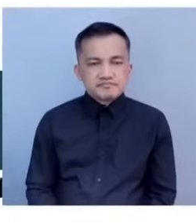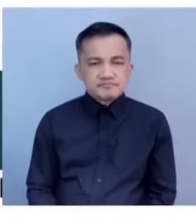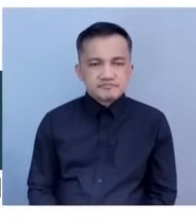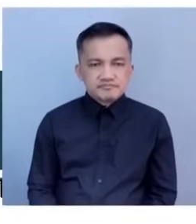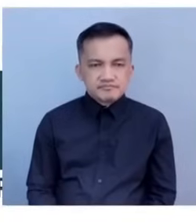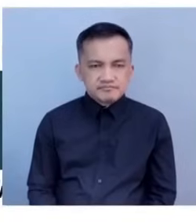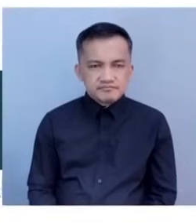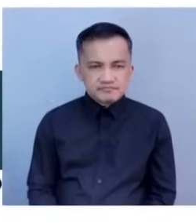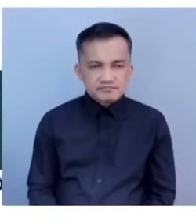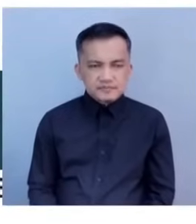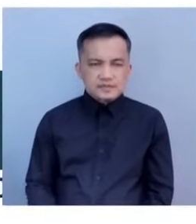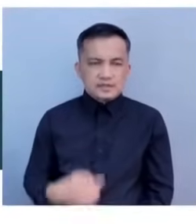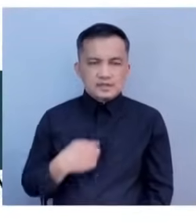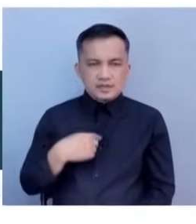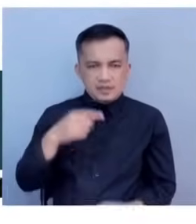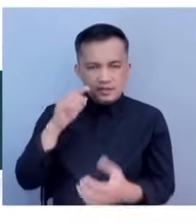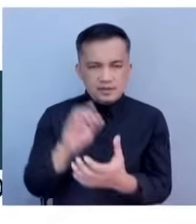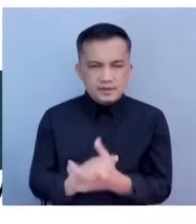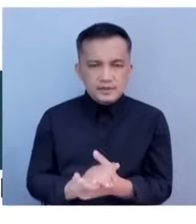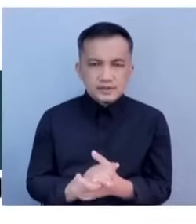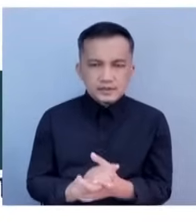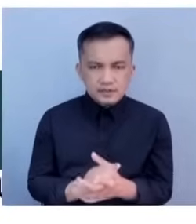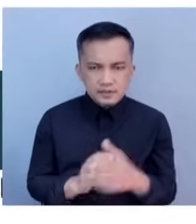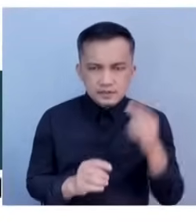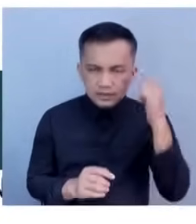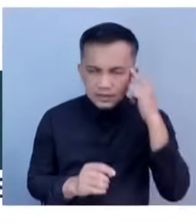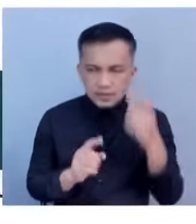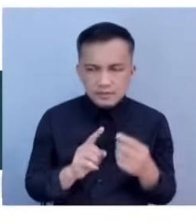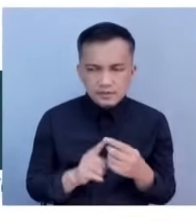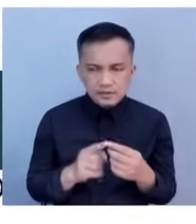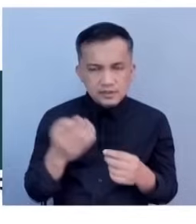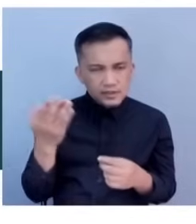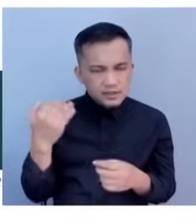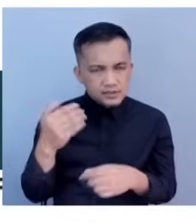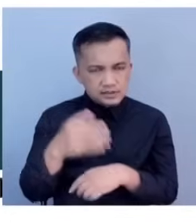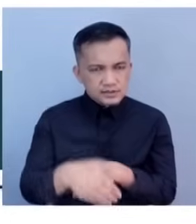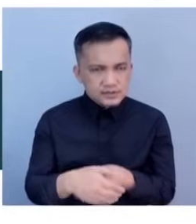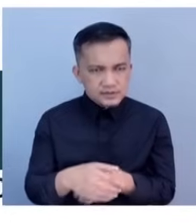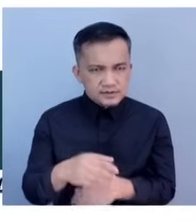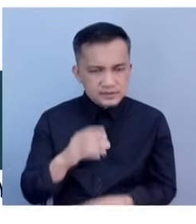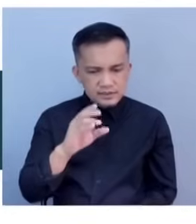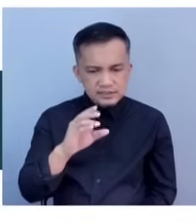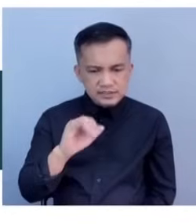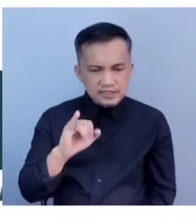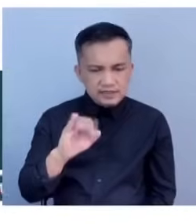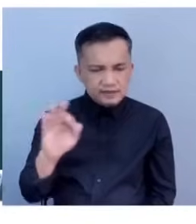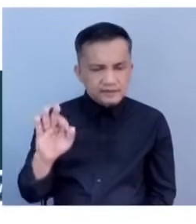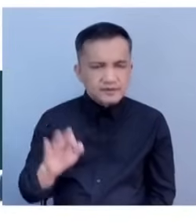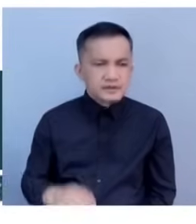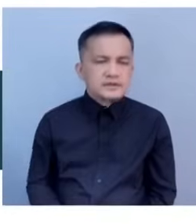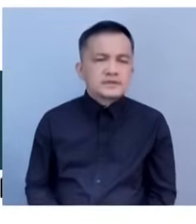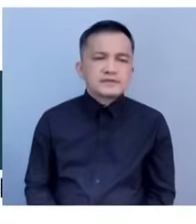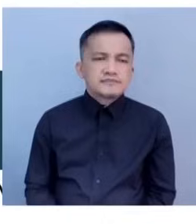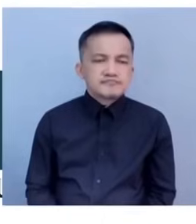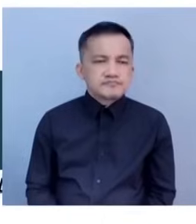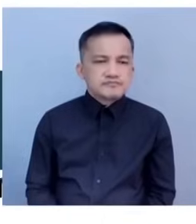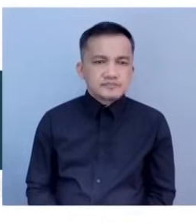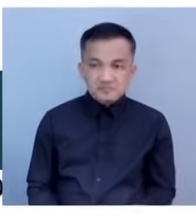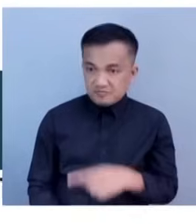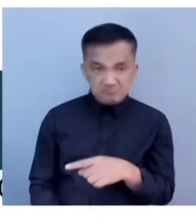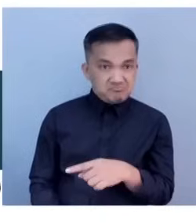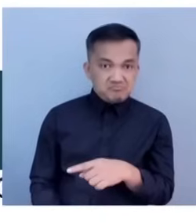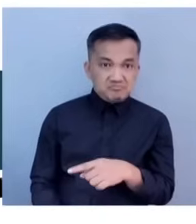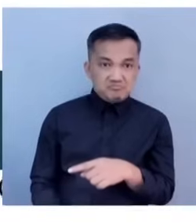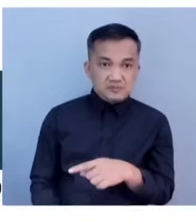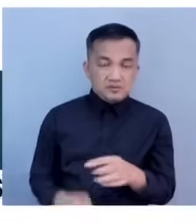I believe I was thinking about it last night because of the CIF siguro. Will that hold? Right